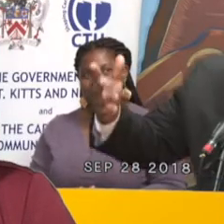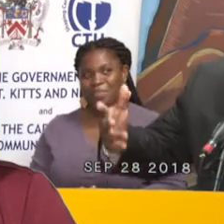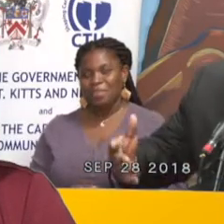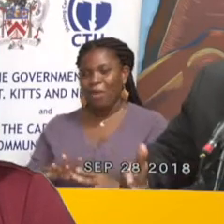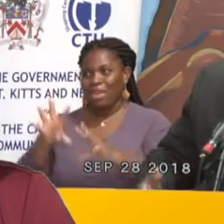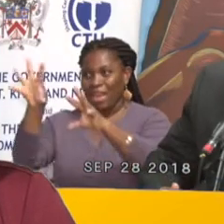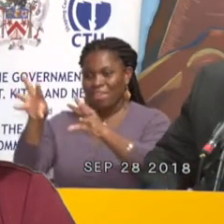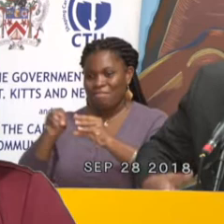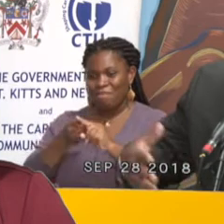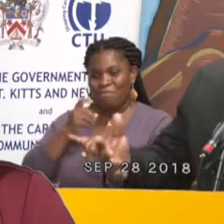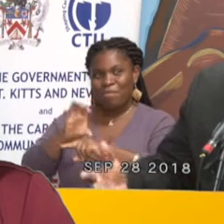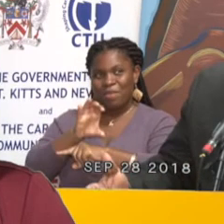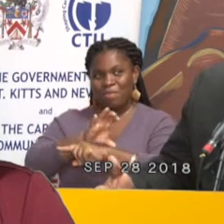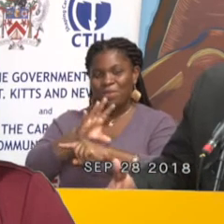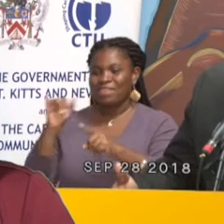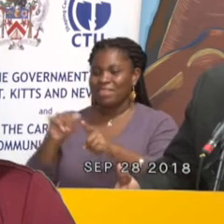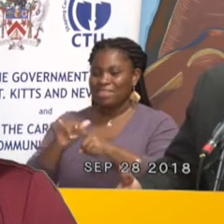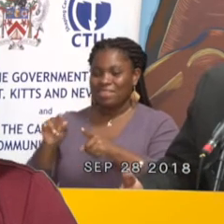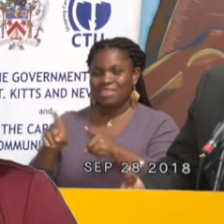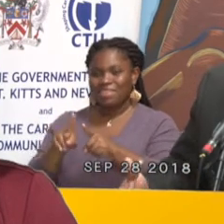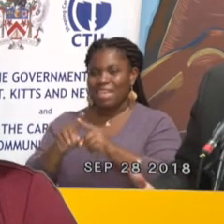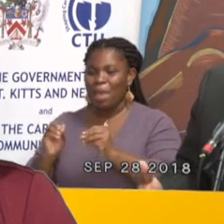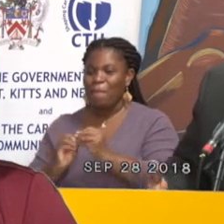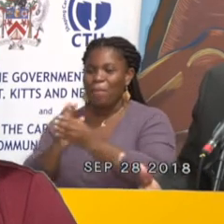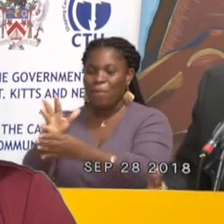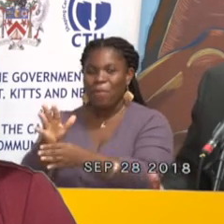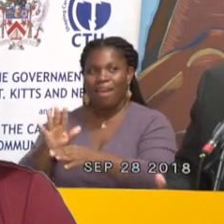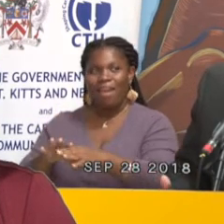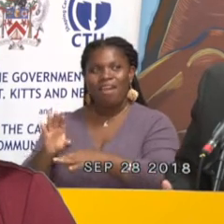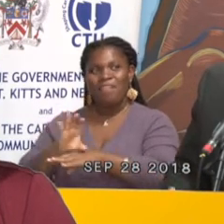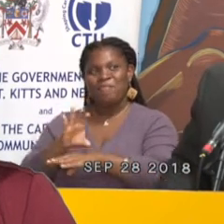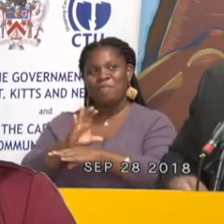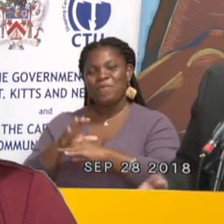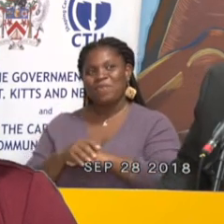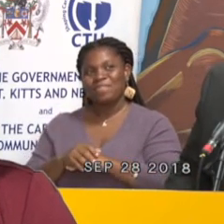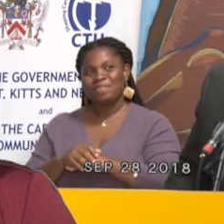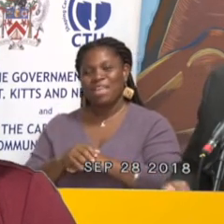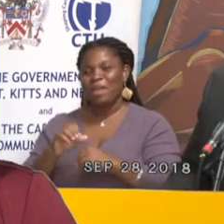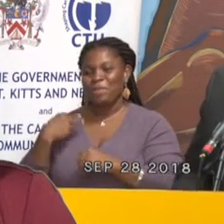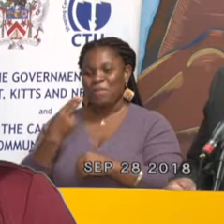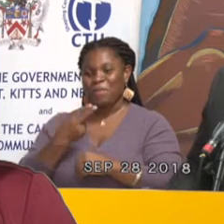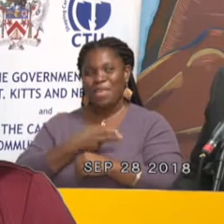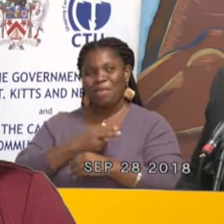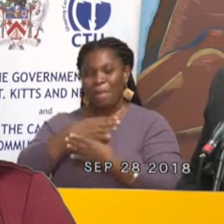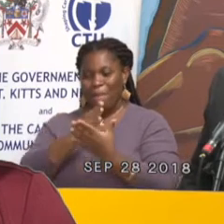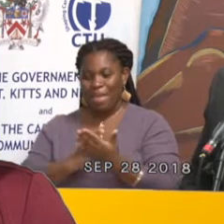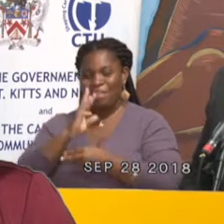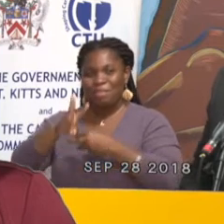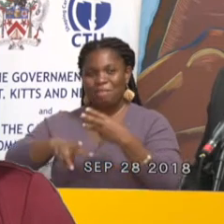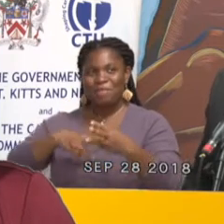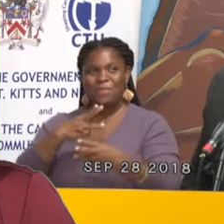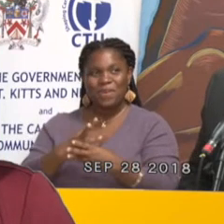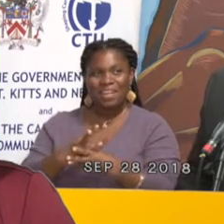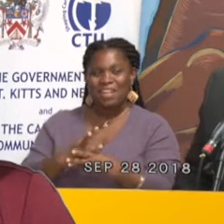of Communications, the Honorable Vincent Byron, described the workshop as very exciting, especially for him as Minister with responsibility